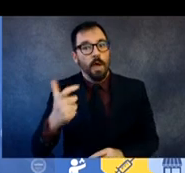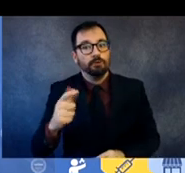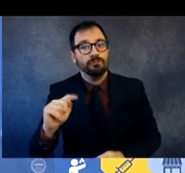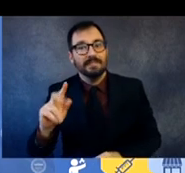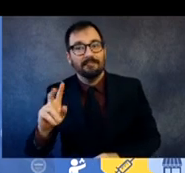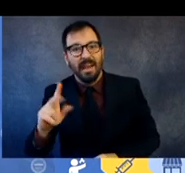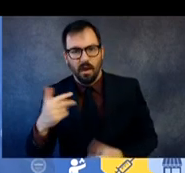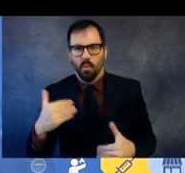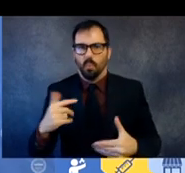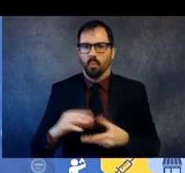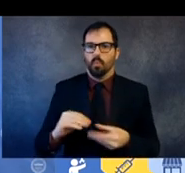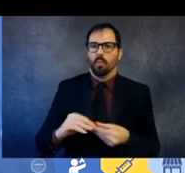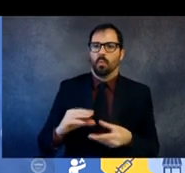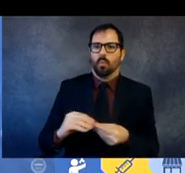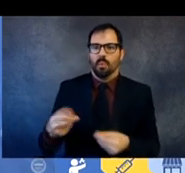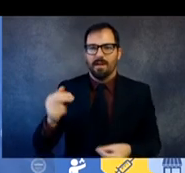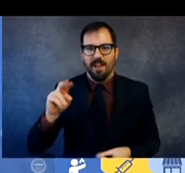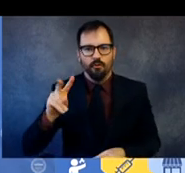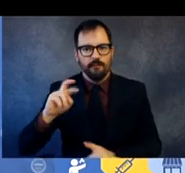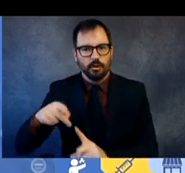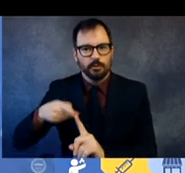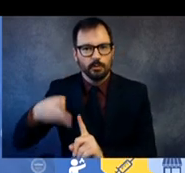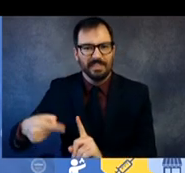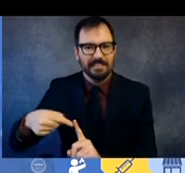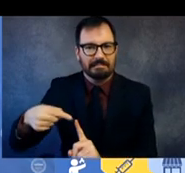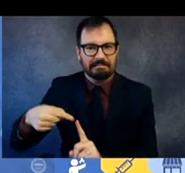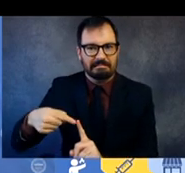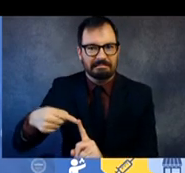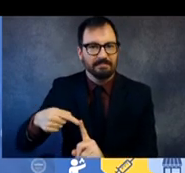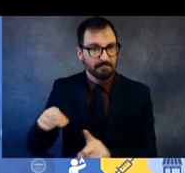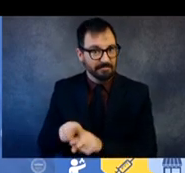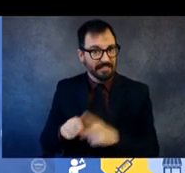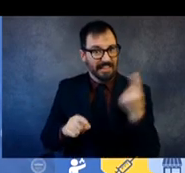traffic like we did last year, things like that. We learned a lot last year.